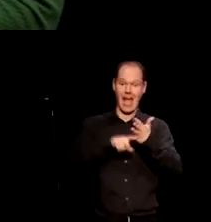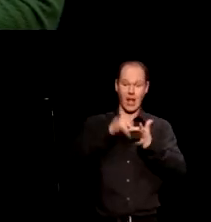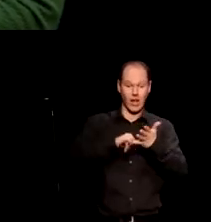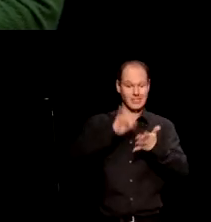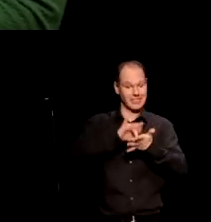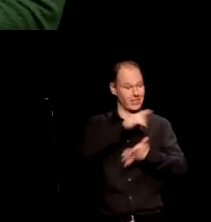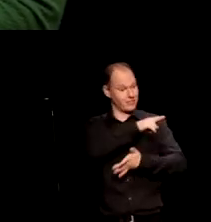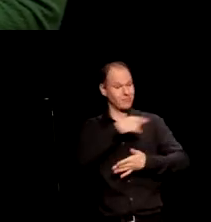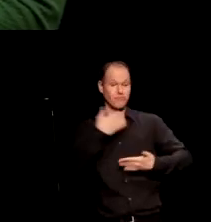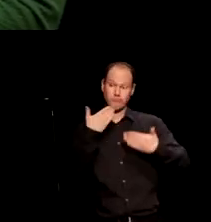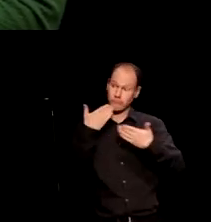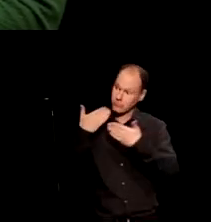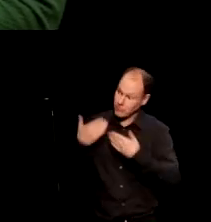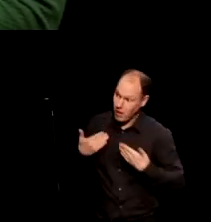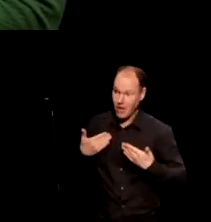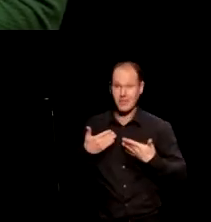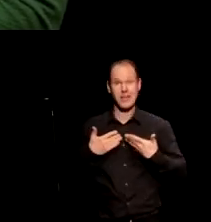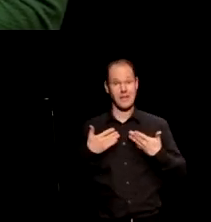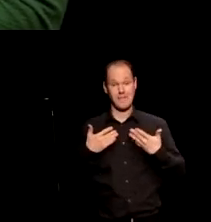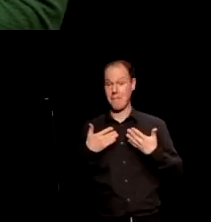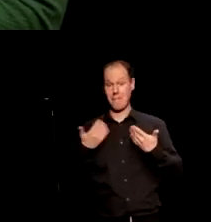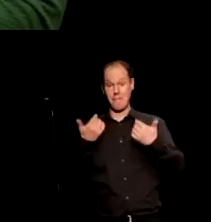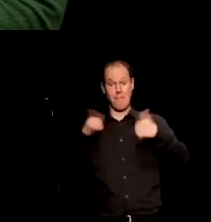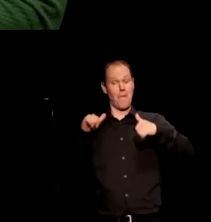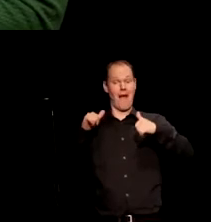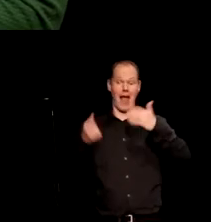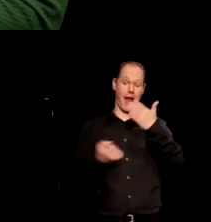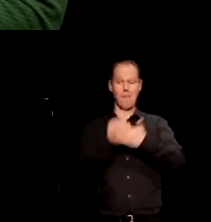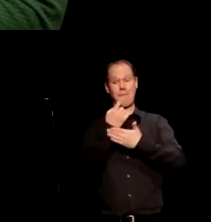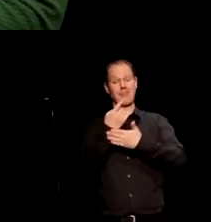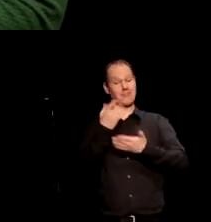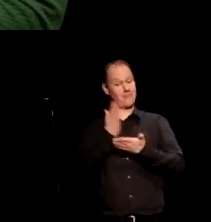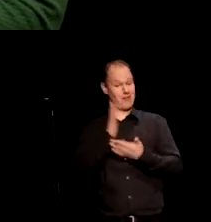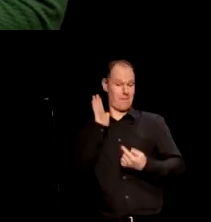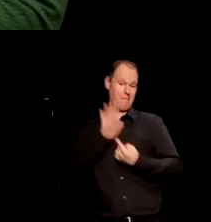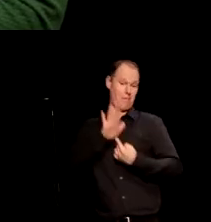discussions about this. Mm-hmm. And the discourse, of course, really, really important.